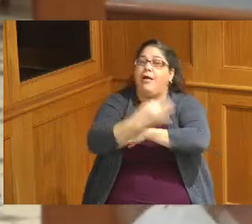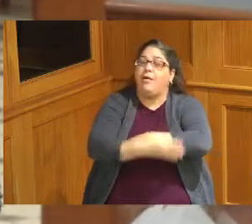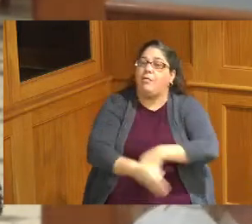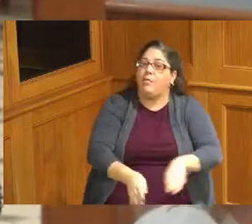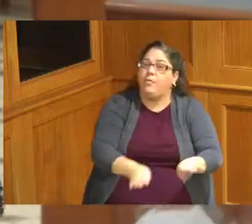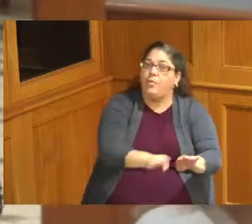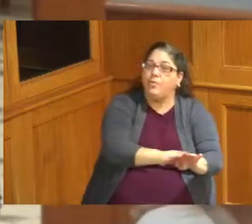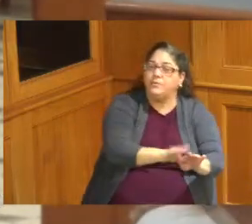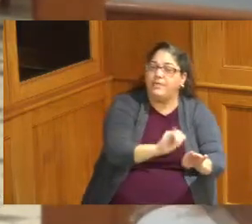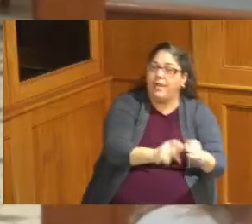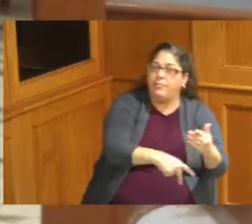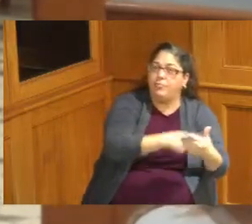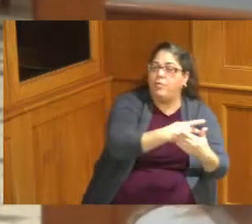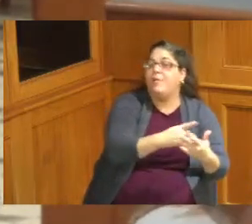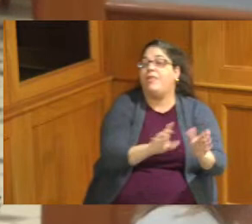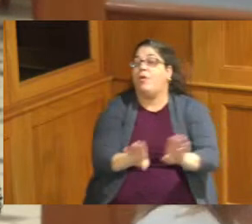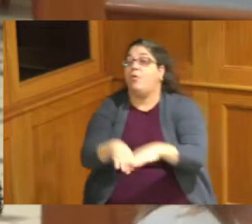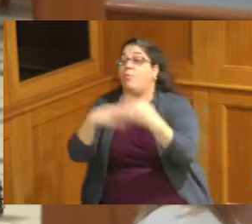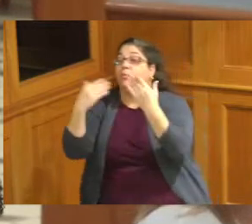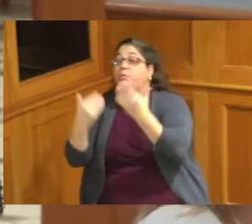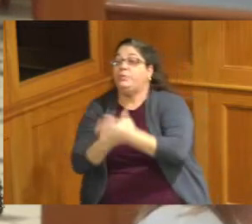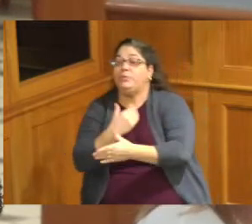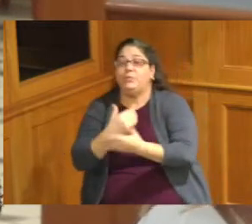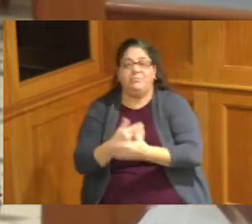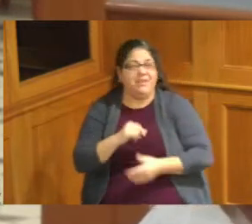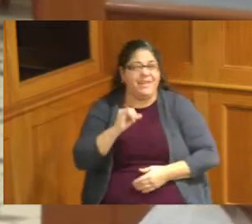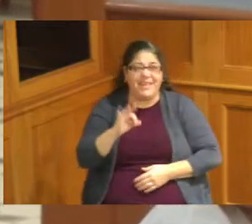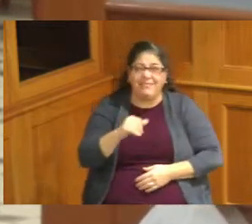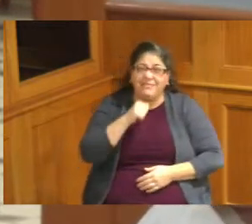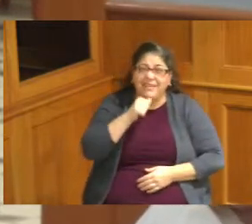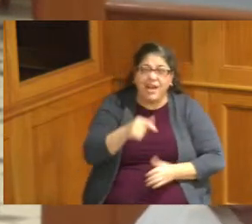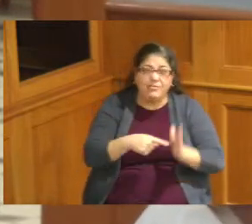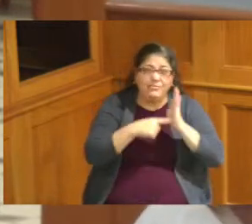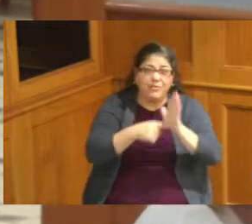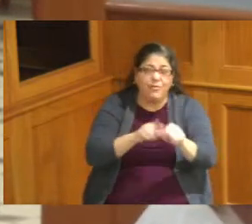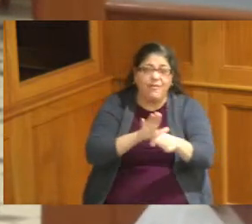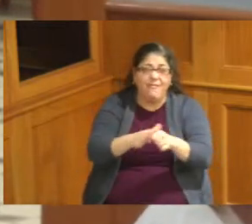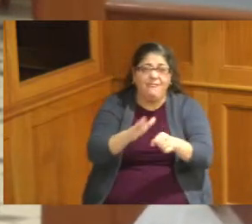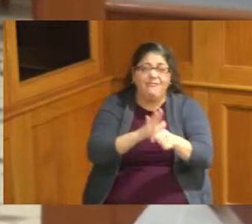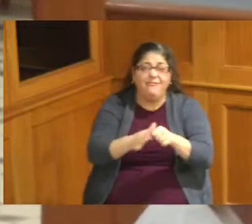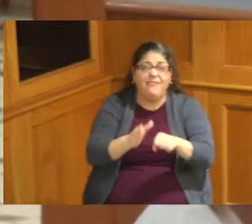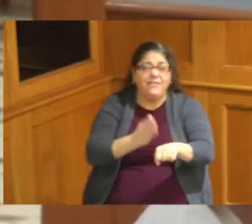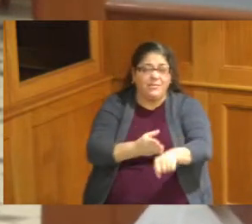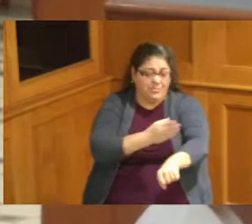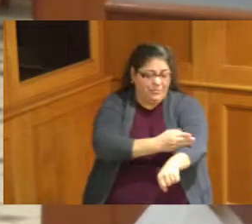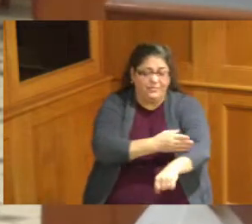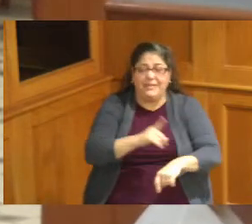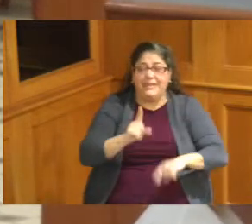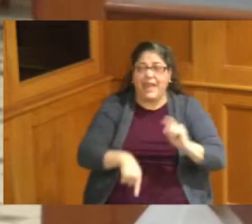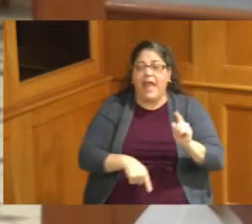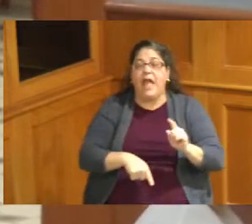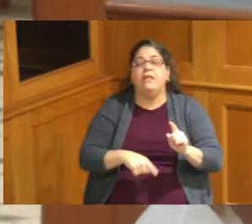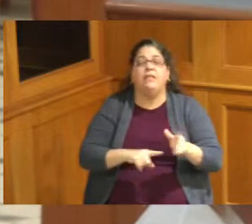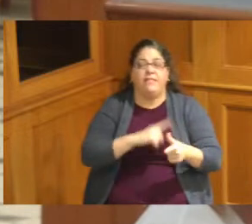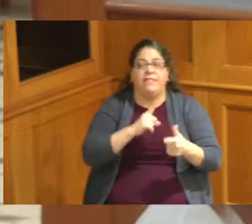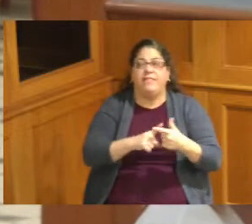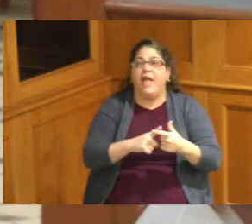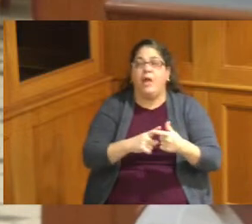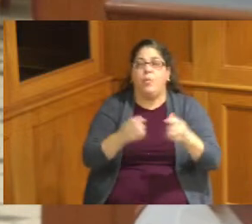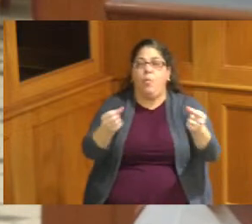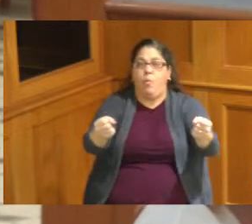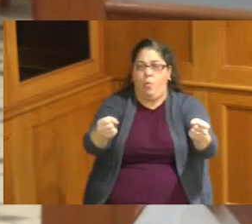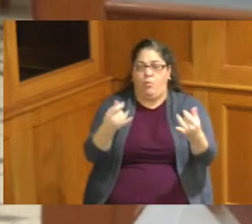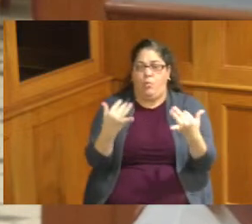showing not poor improvement or not improvement enough, you can increase the activities that you do to make